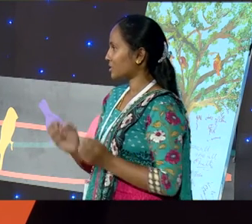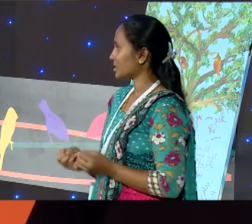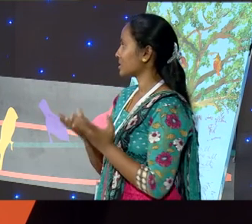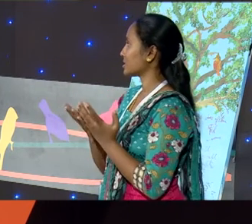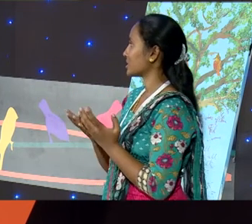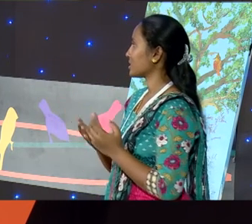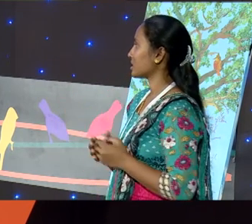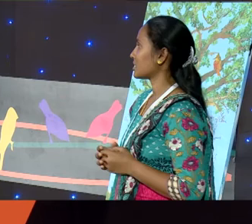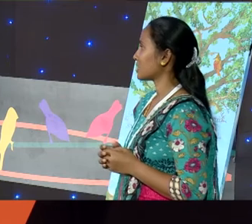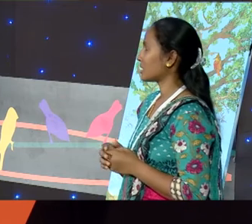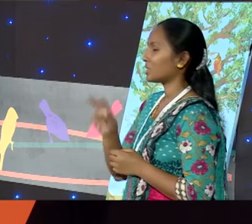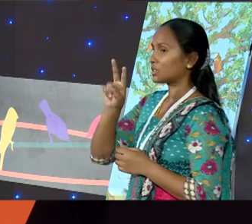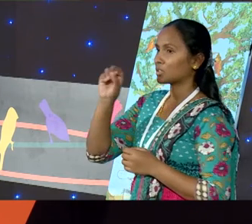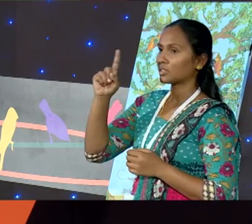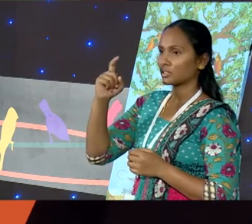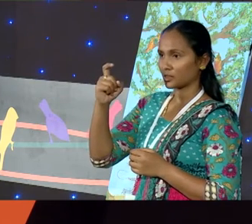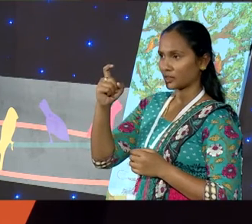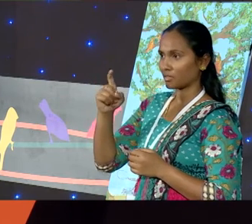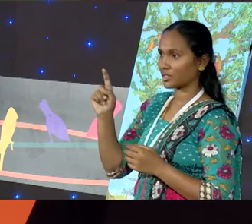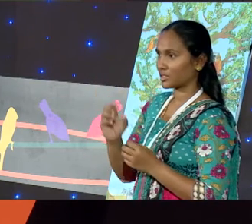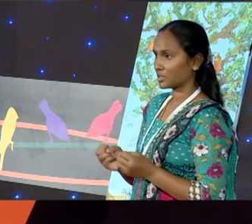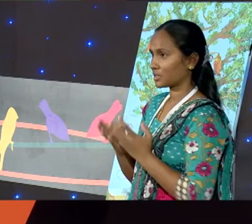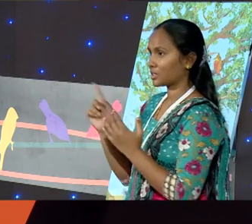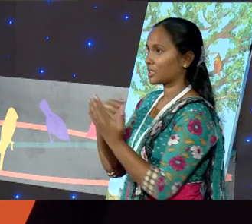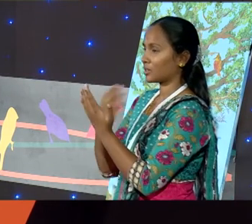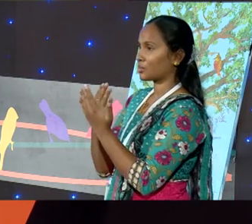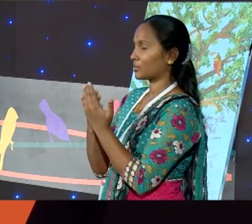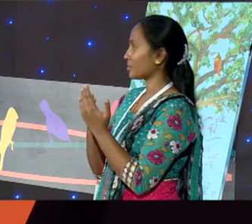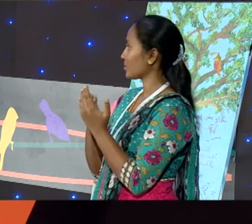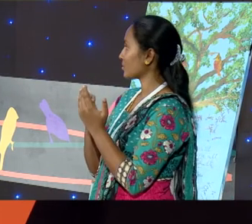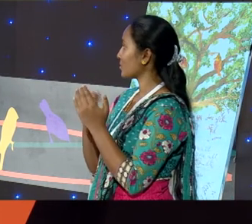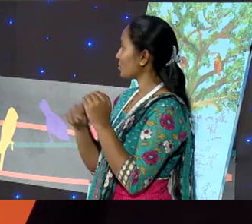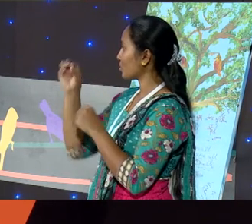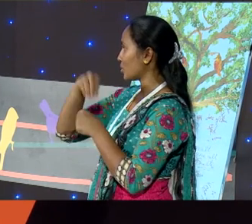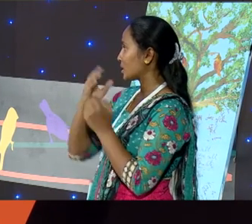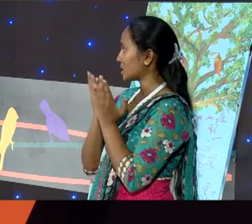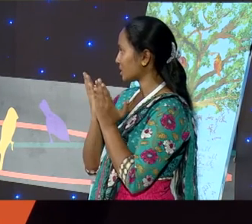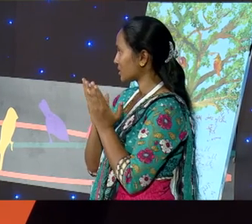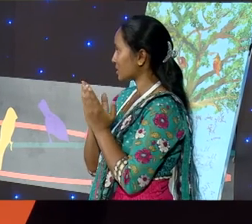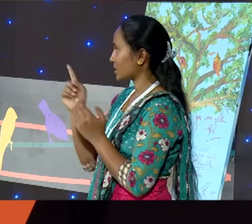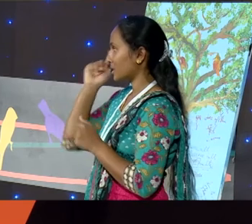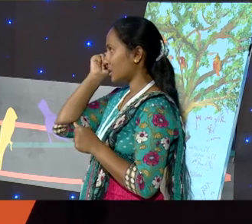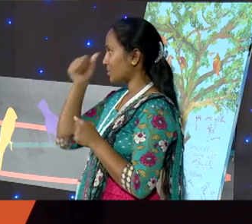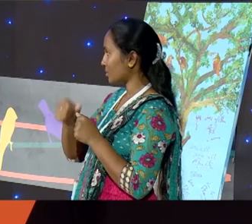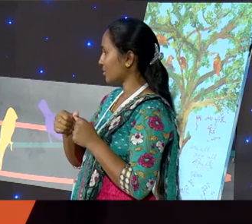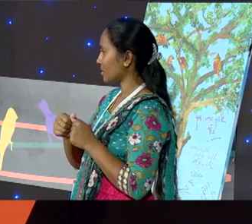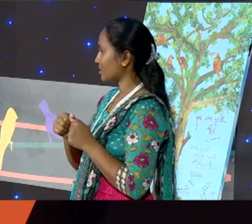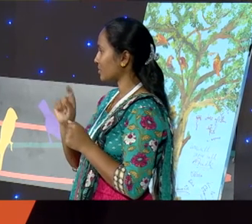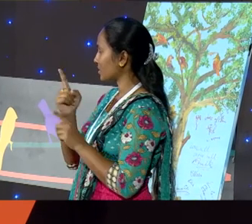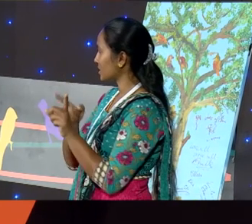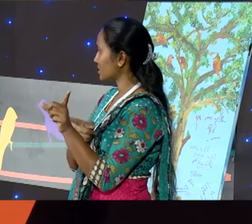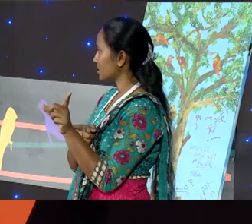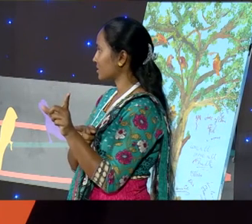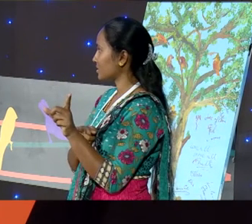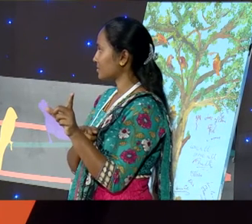graduation. In 2007, I reapplied to Delhi University. And I still remember the first day of my,